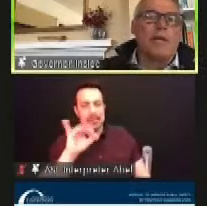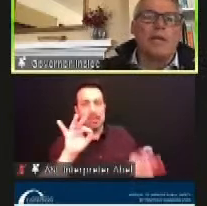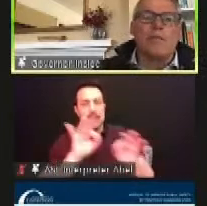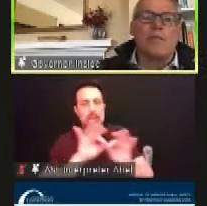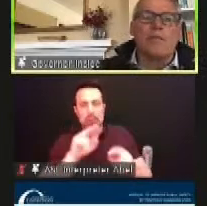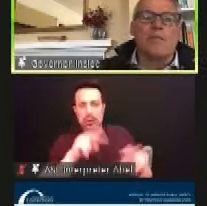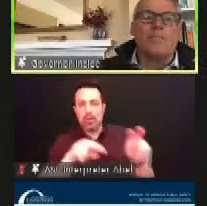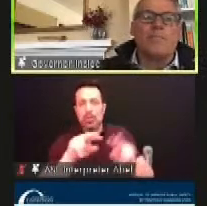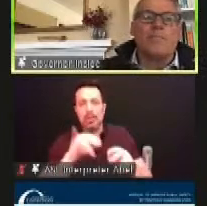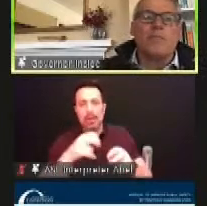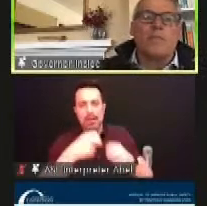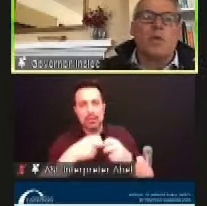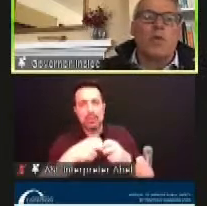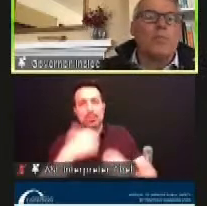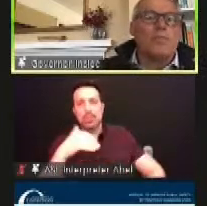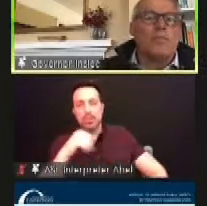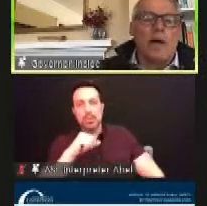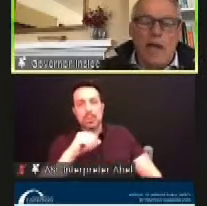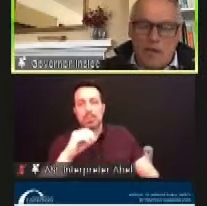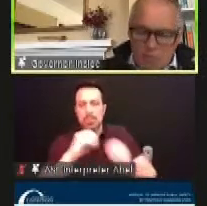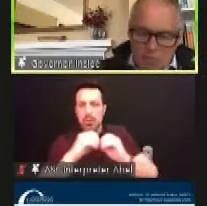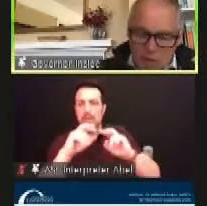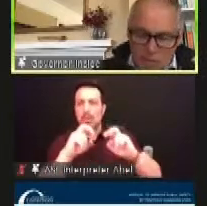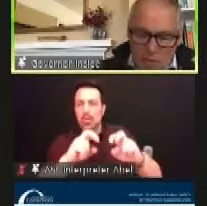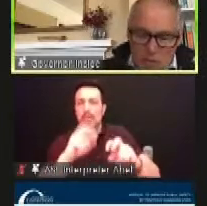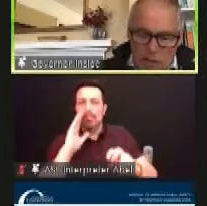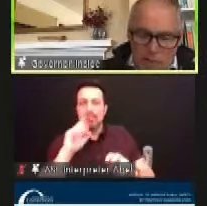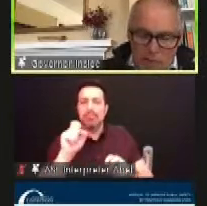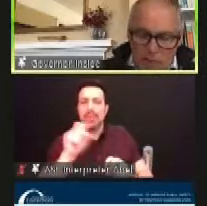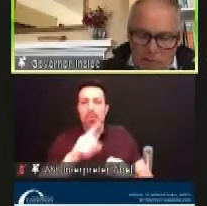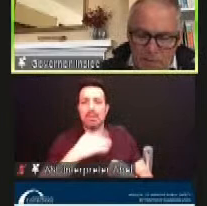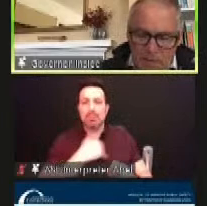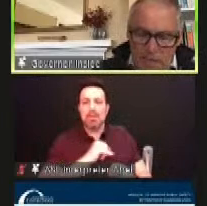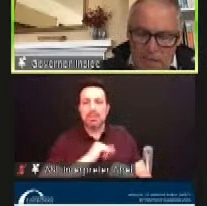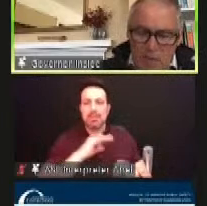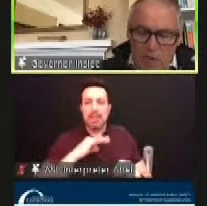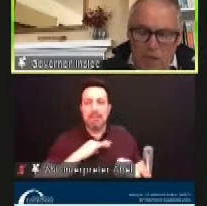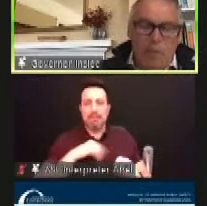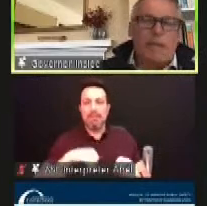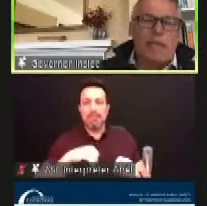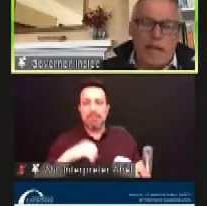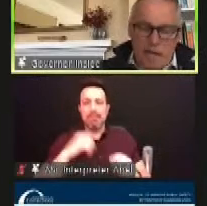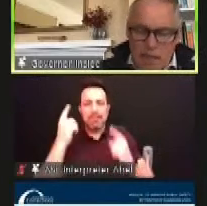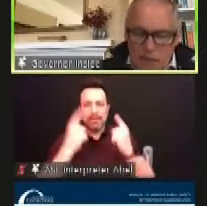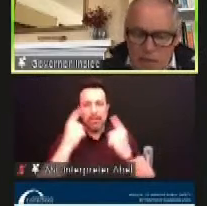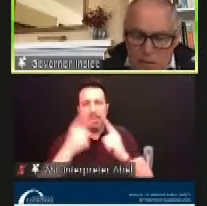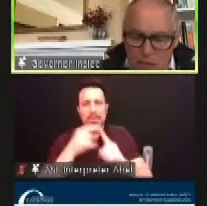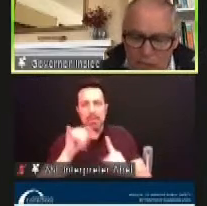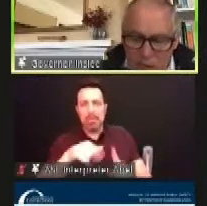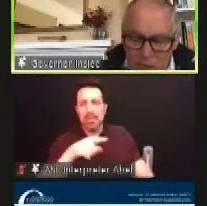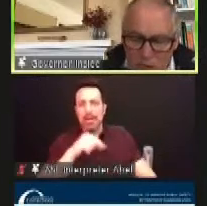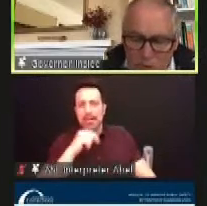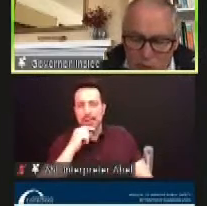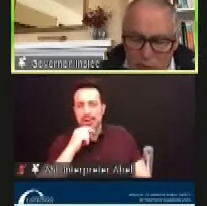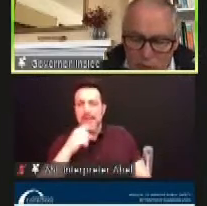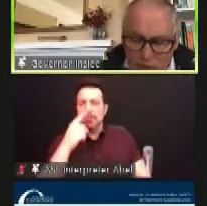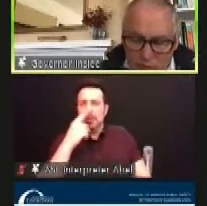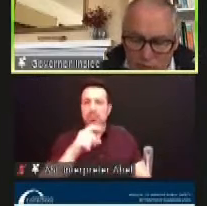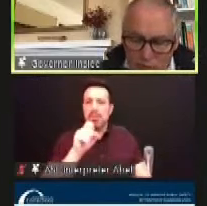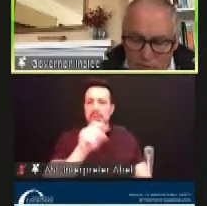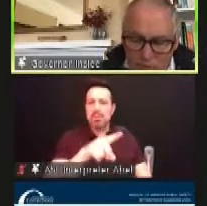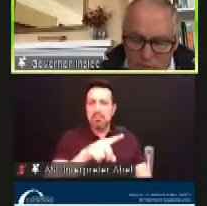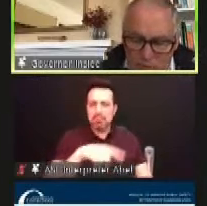I think. Yeah. So I'll ask the rest of my staff to think about that. Could I ask you a